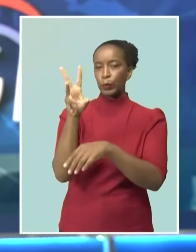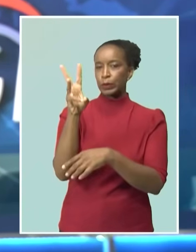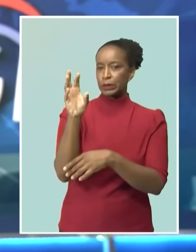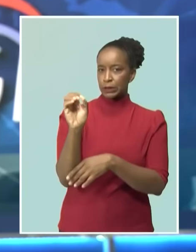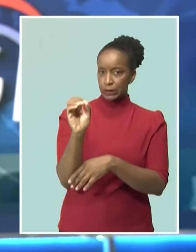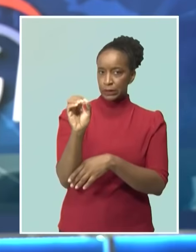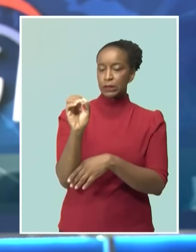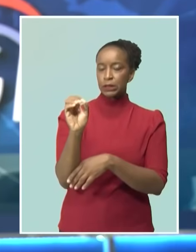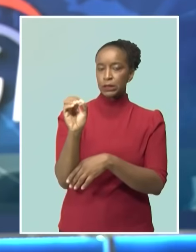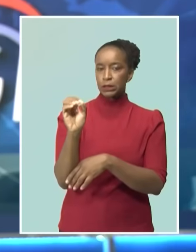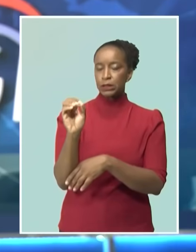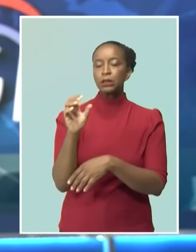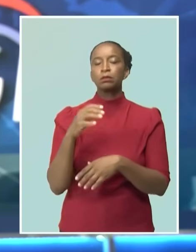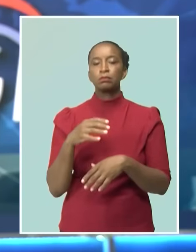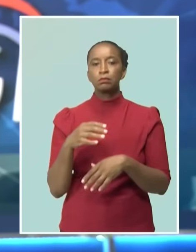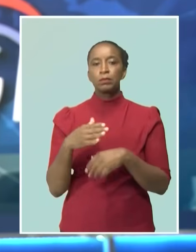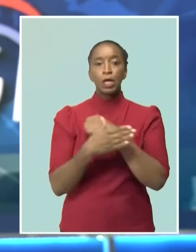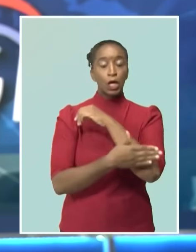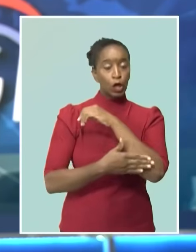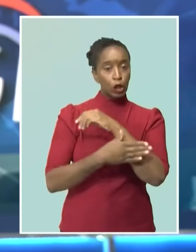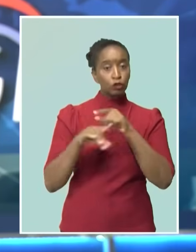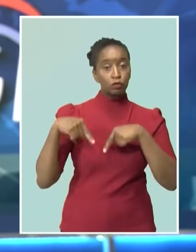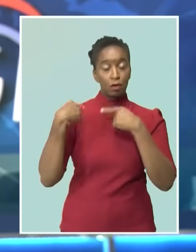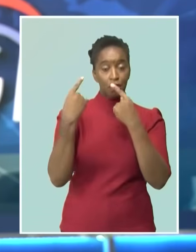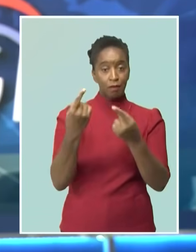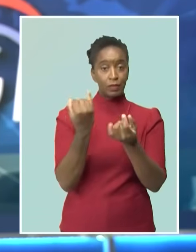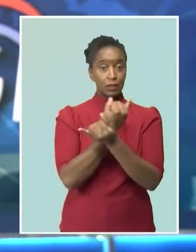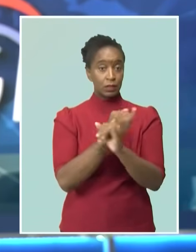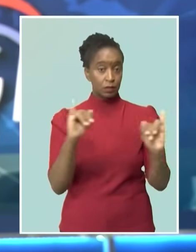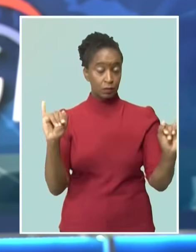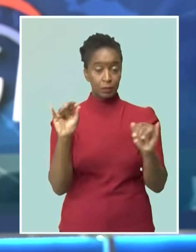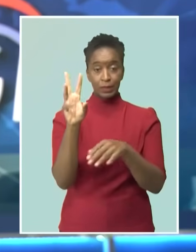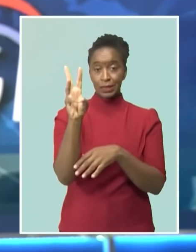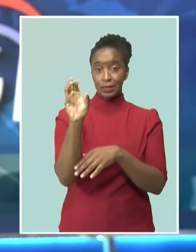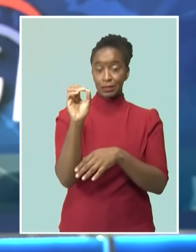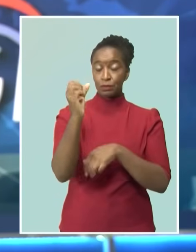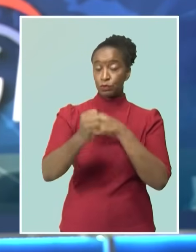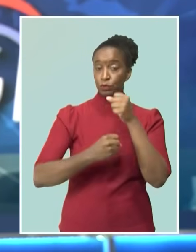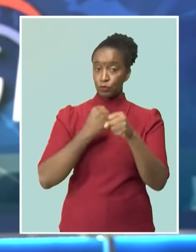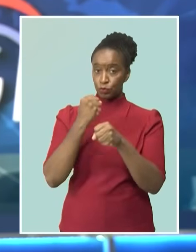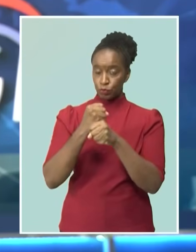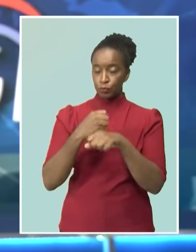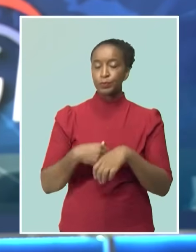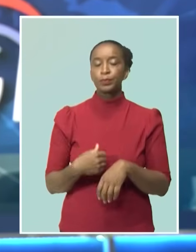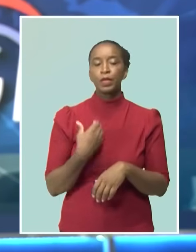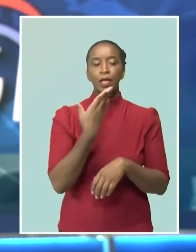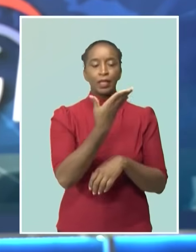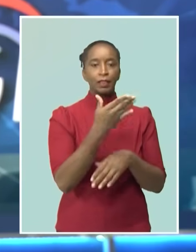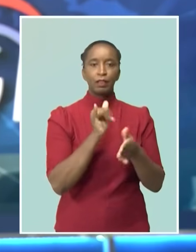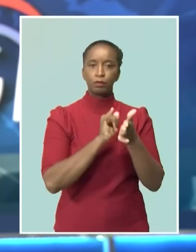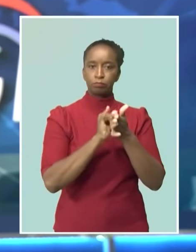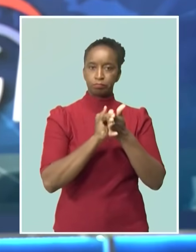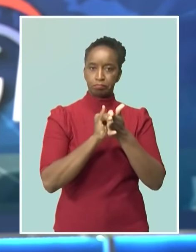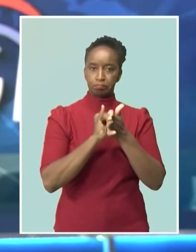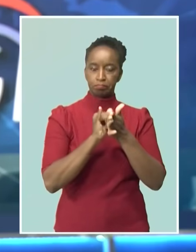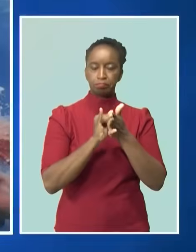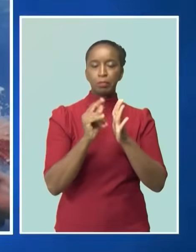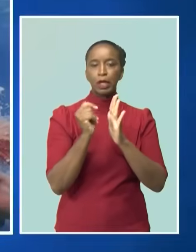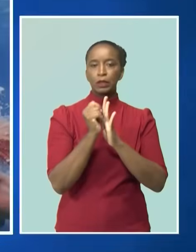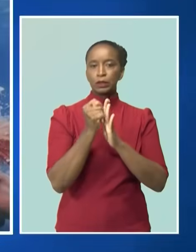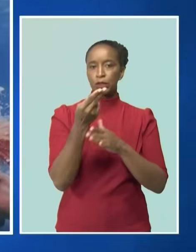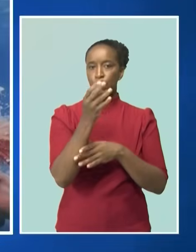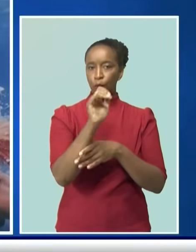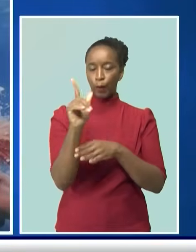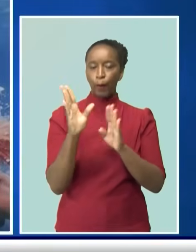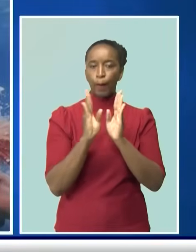its 60th anniversary as an independent nation. She was speaking during a town hall meeting in New York over the weekend. 1st